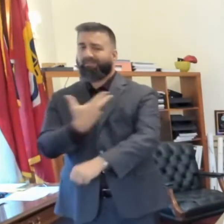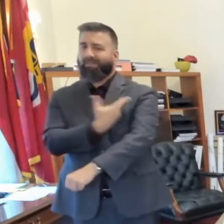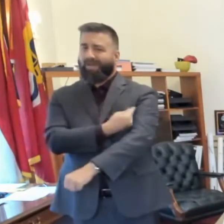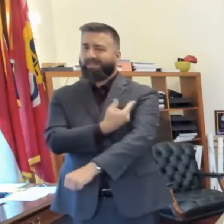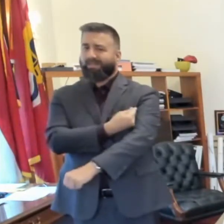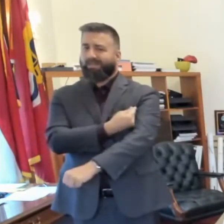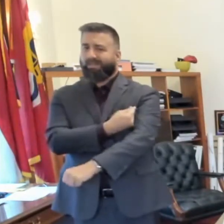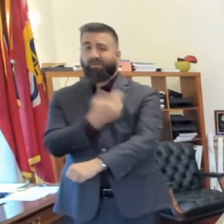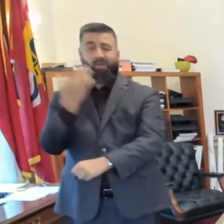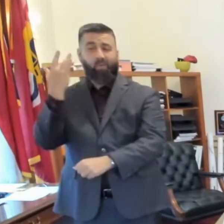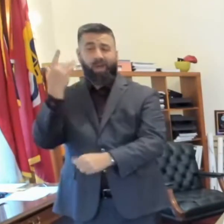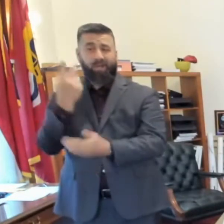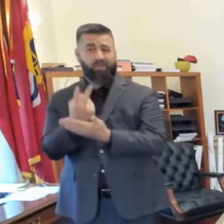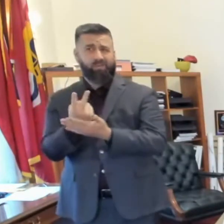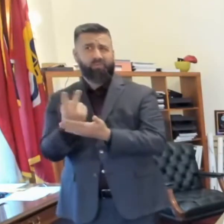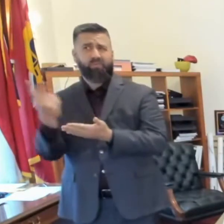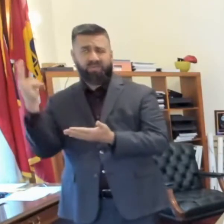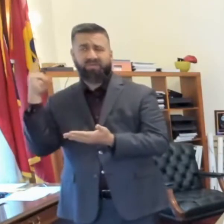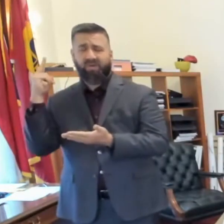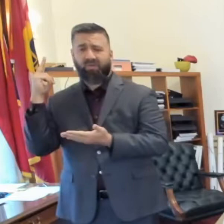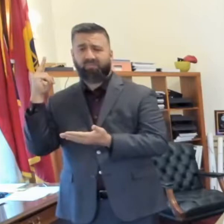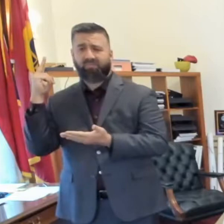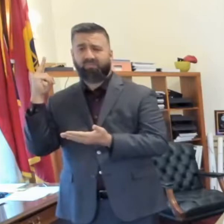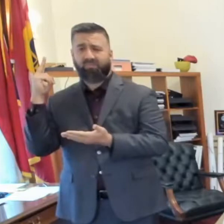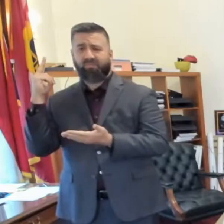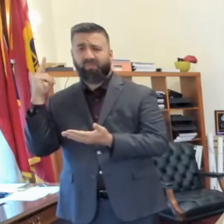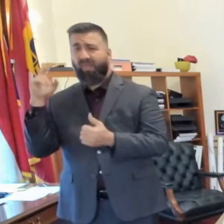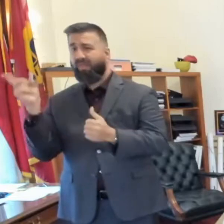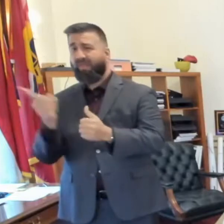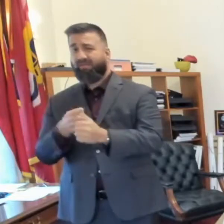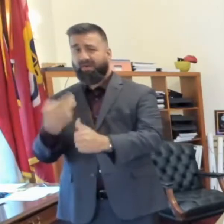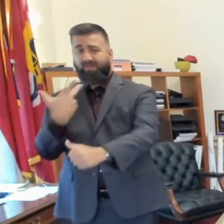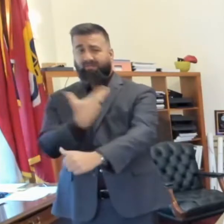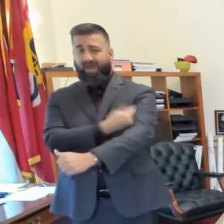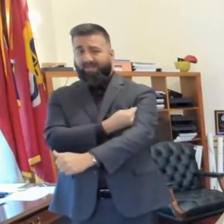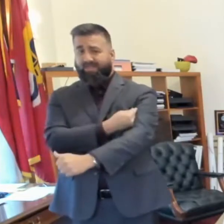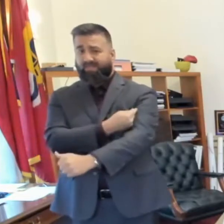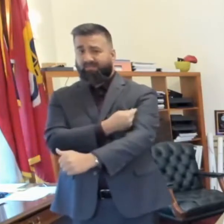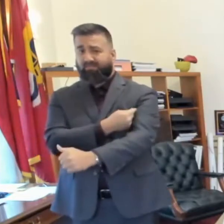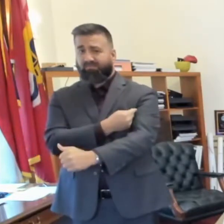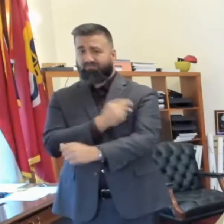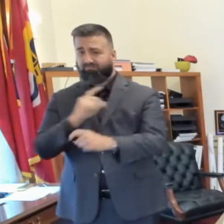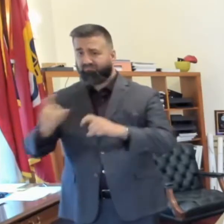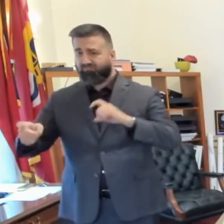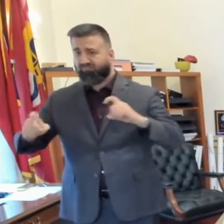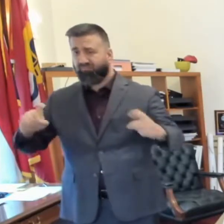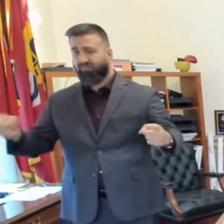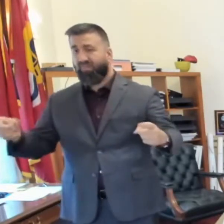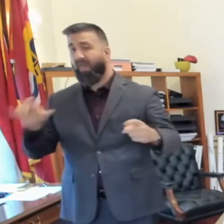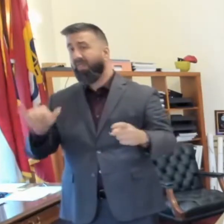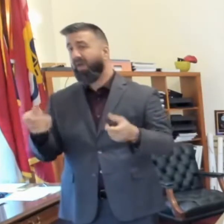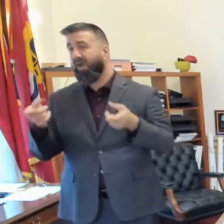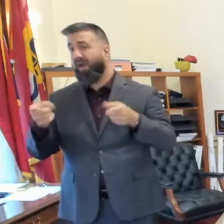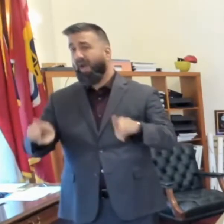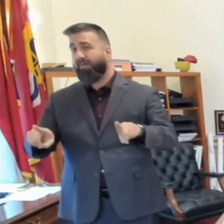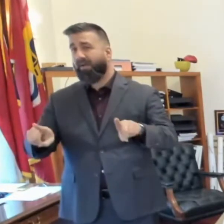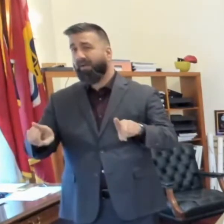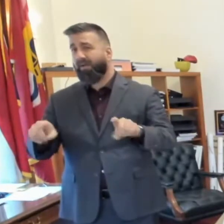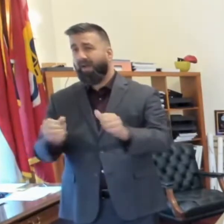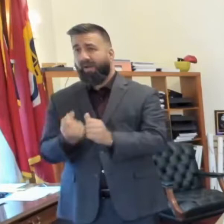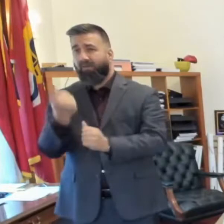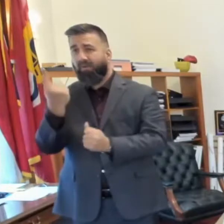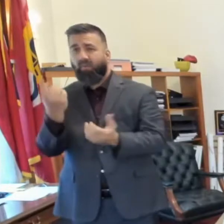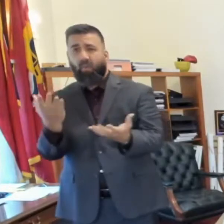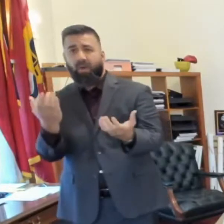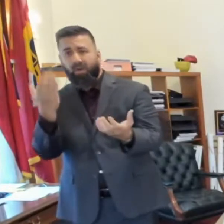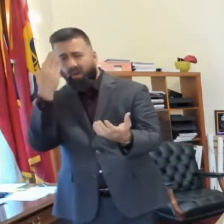week or 2 weeks ago, I guess, when the first vaccines were administered. And of course, when that happened, everybody wanted to